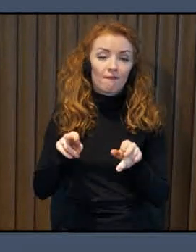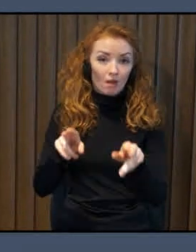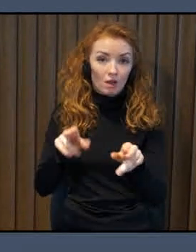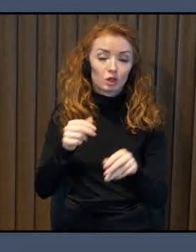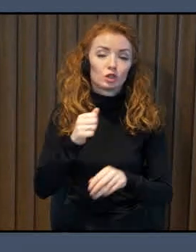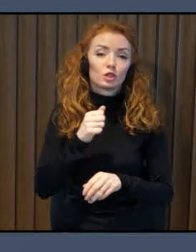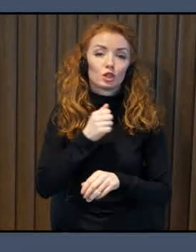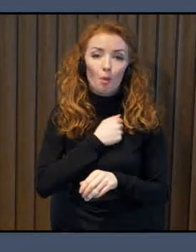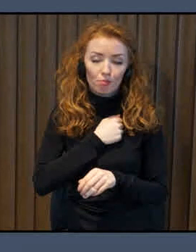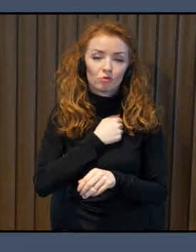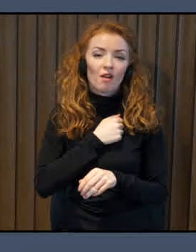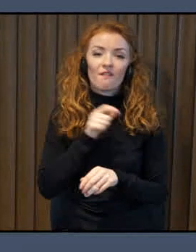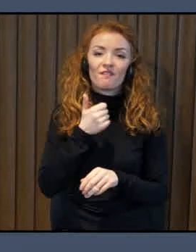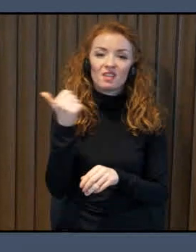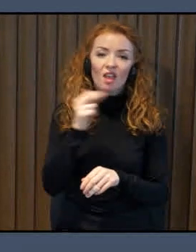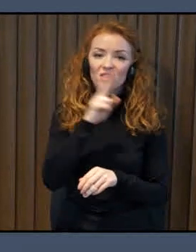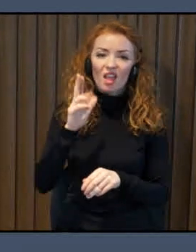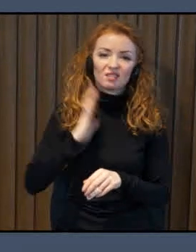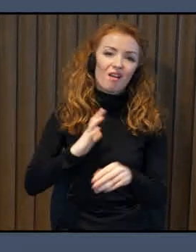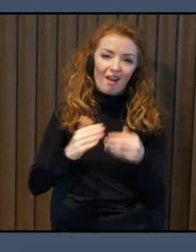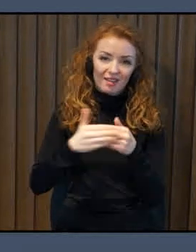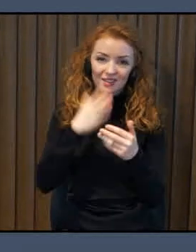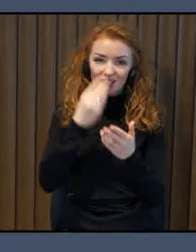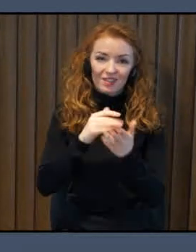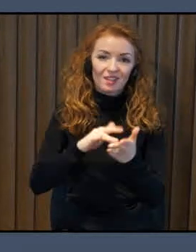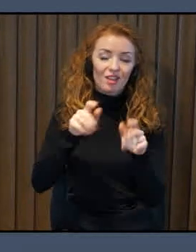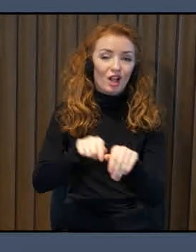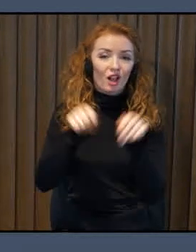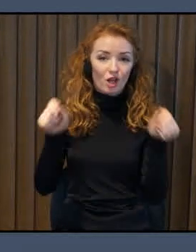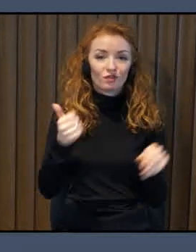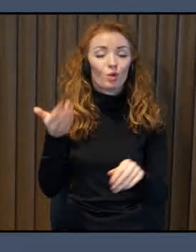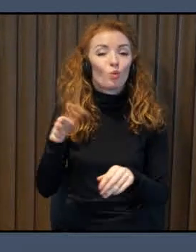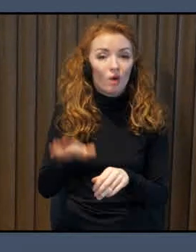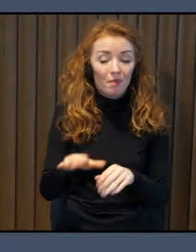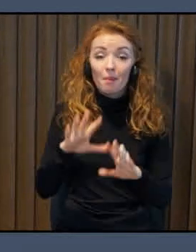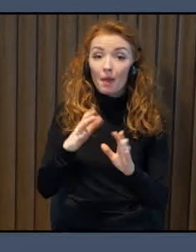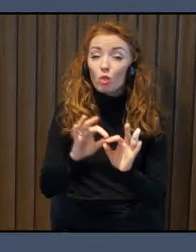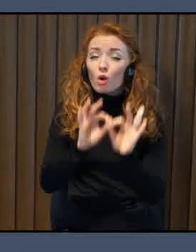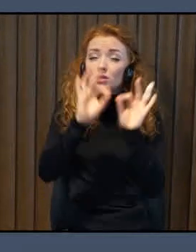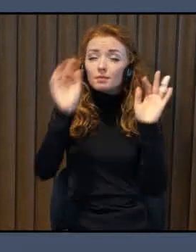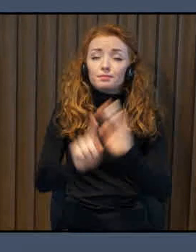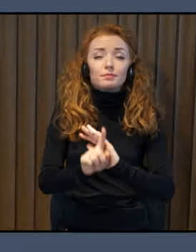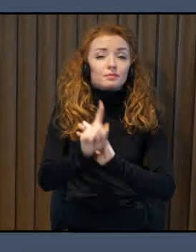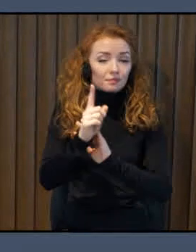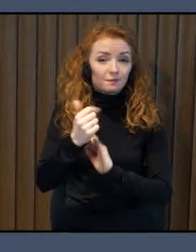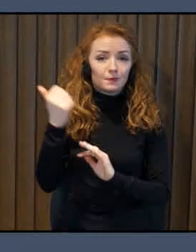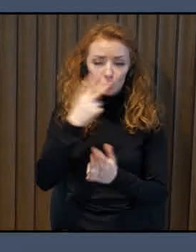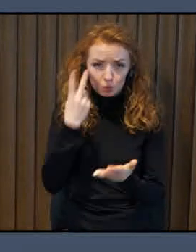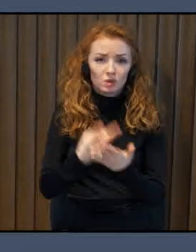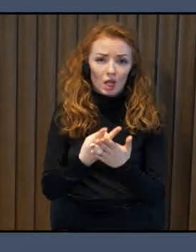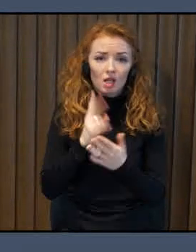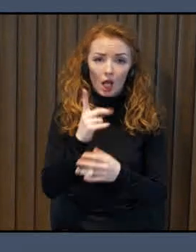she herself also was a cancer patient, and unfortunately she died before the opening of the first